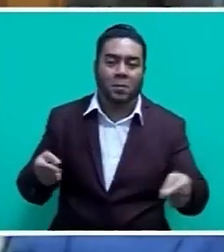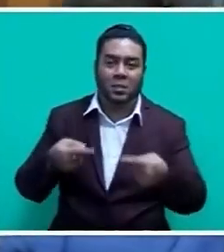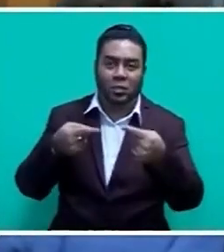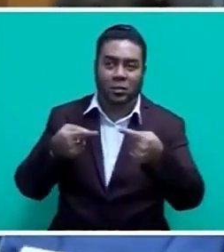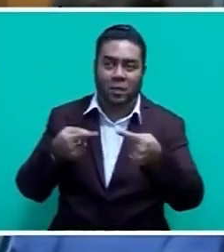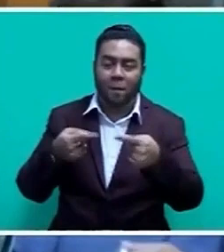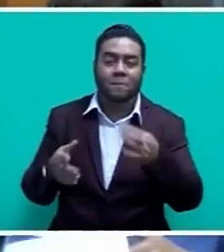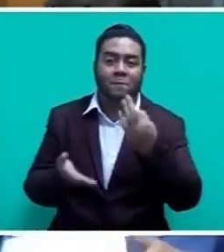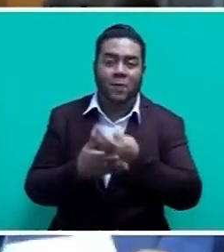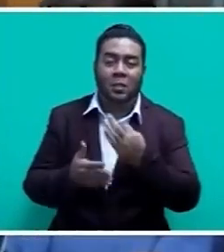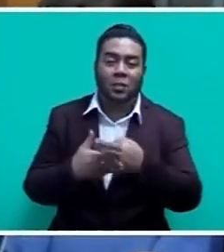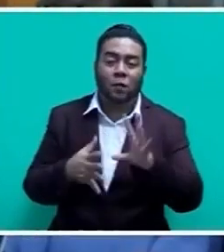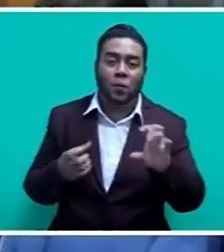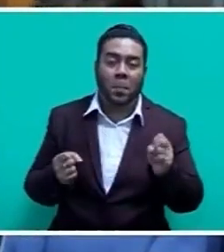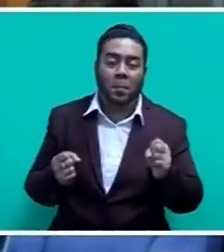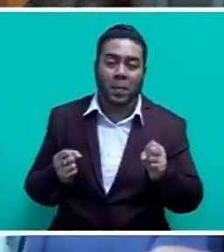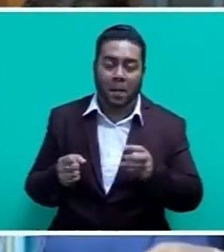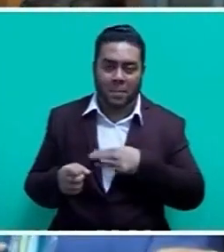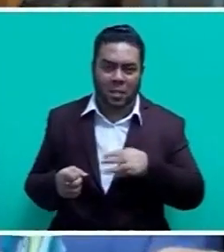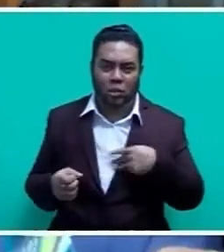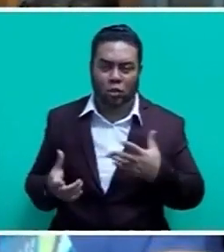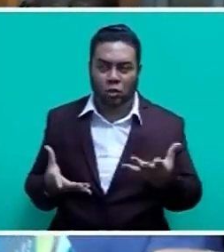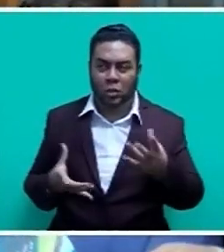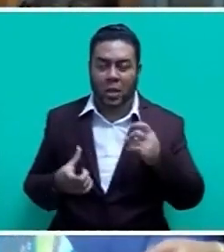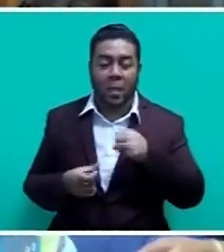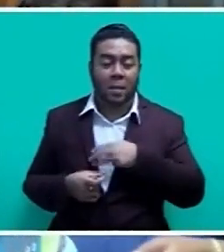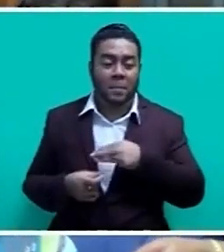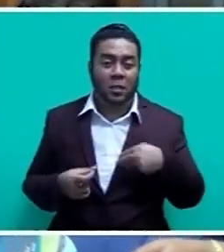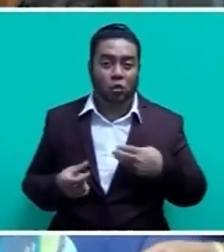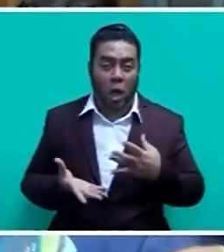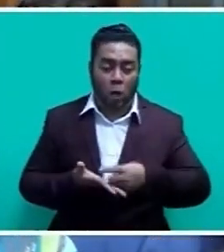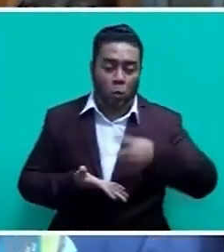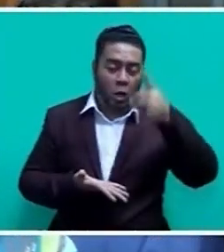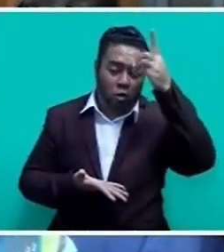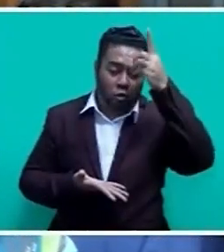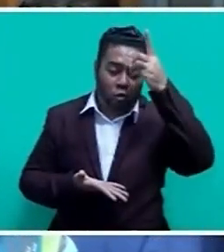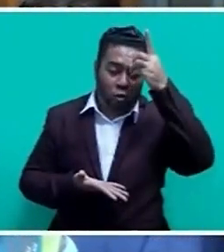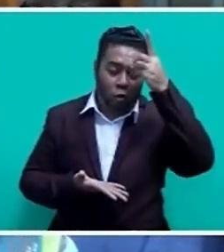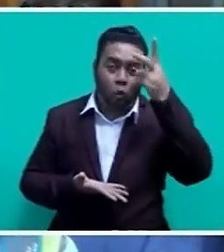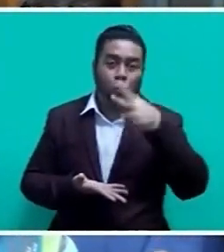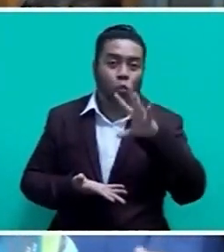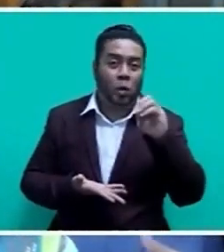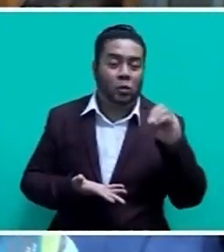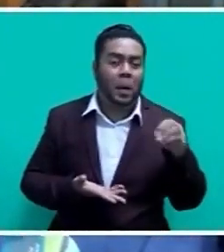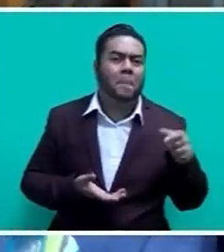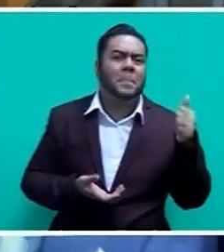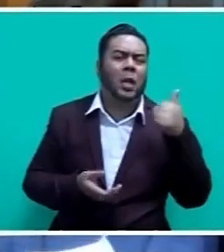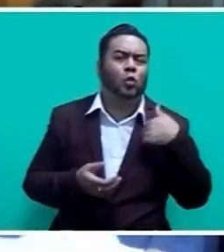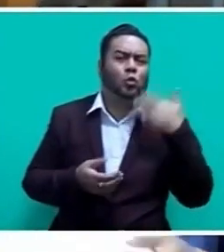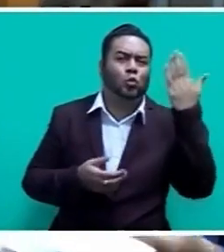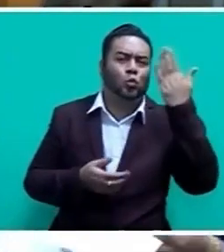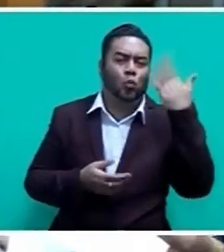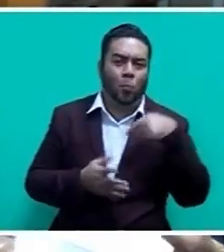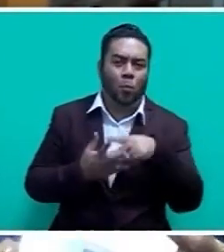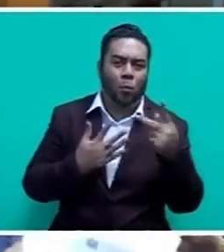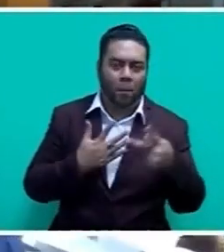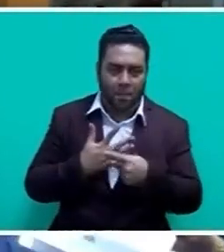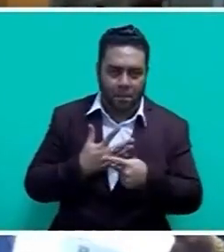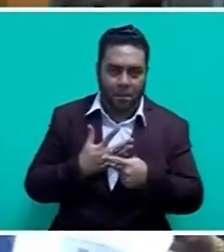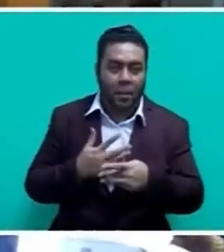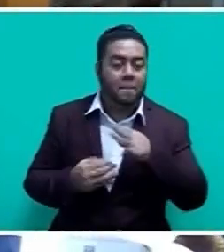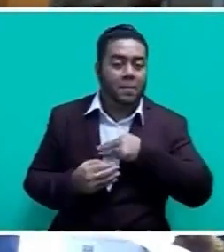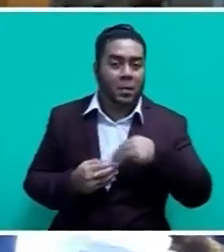on the funds from the Ministry being utilized in the Ministry's Education $200 Back to School initiative. The